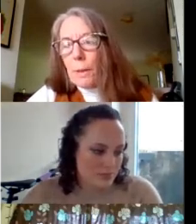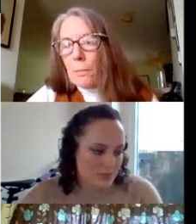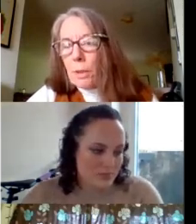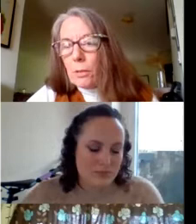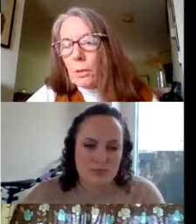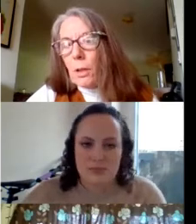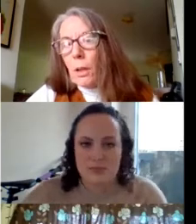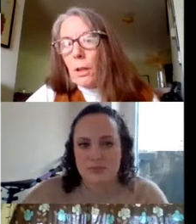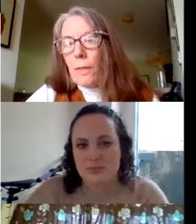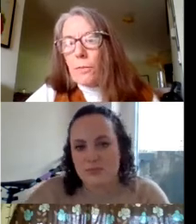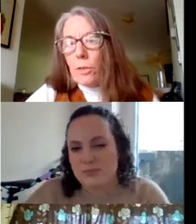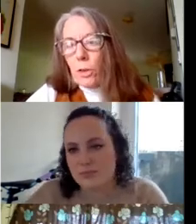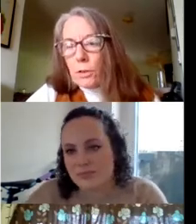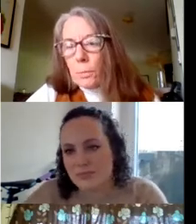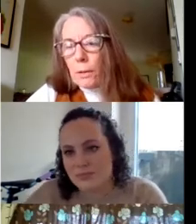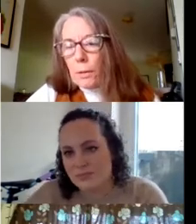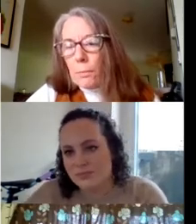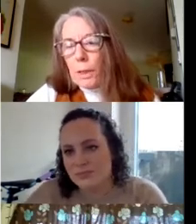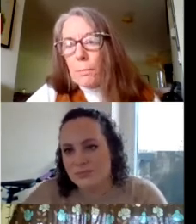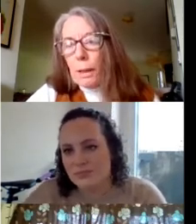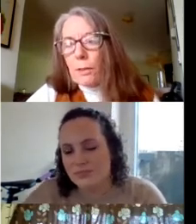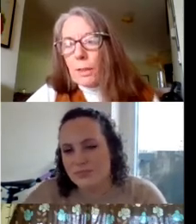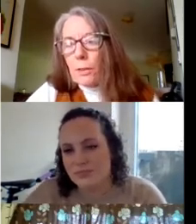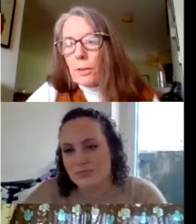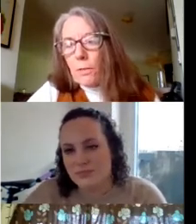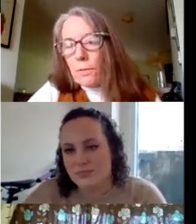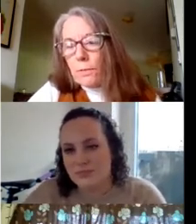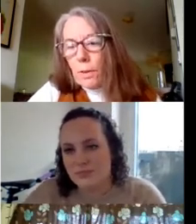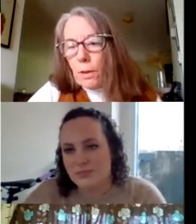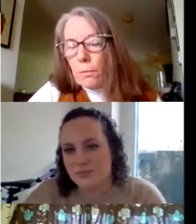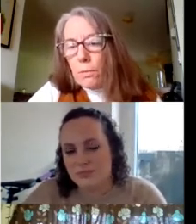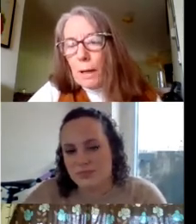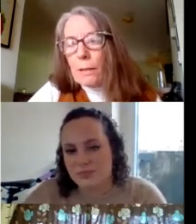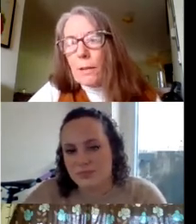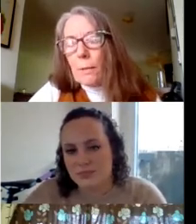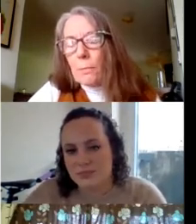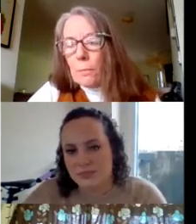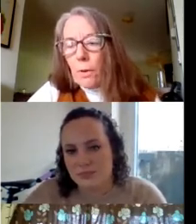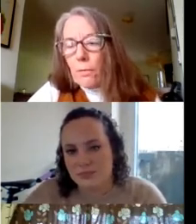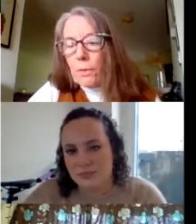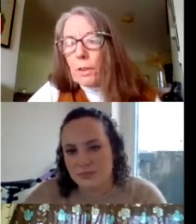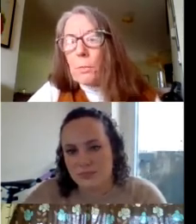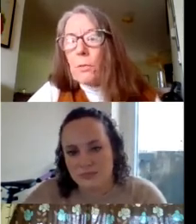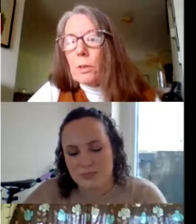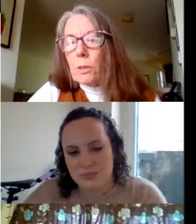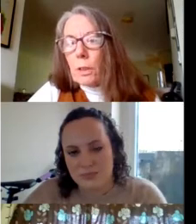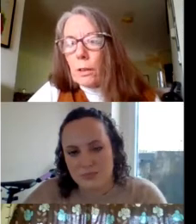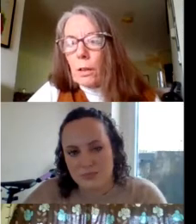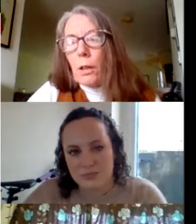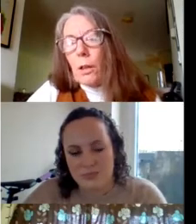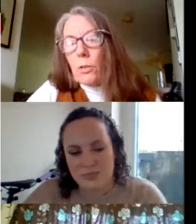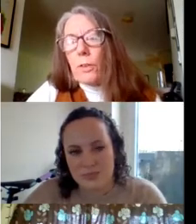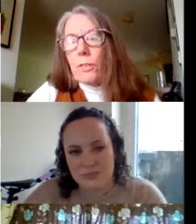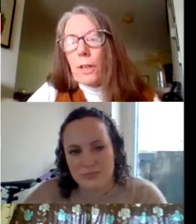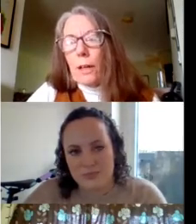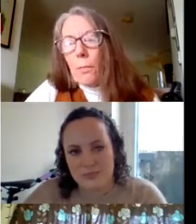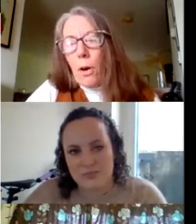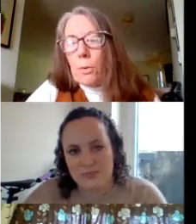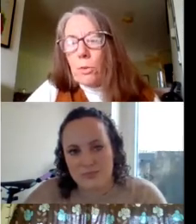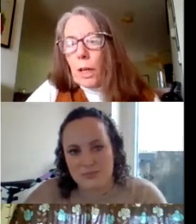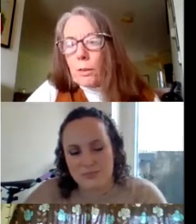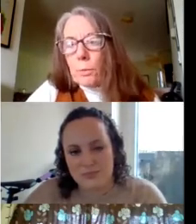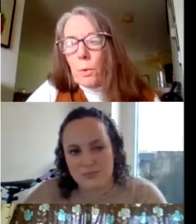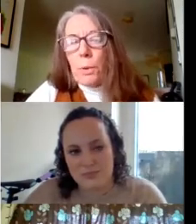happy memories. And they've talked about it bringing back a sense of reminding them of community. So the